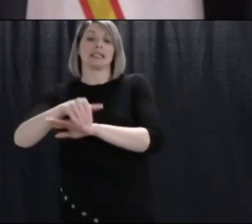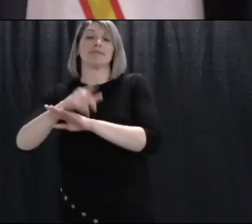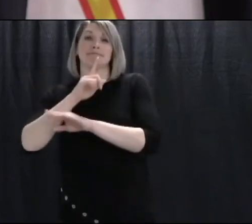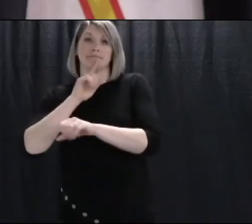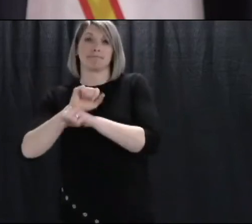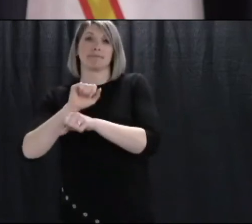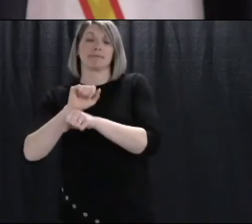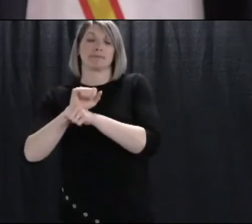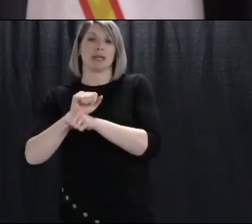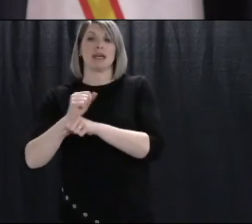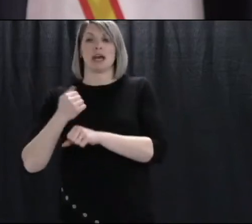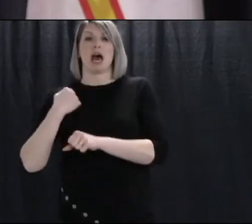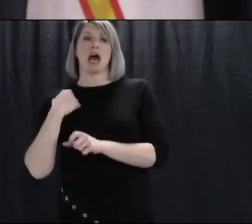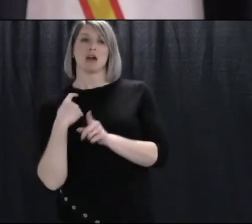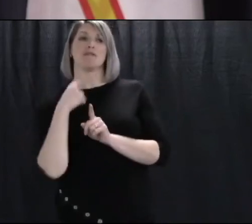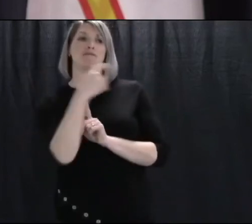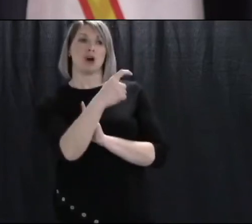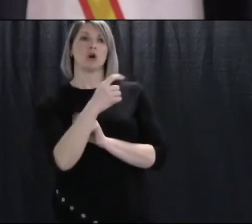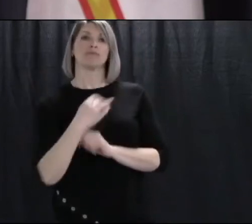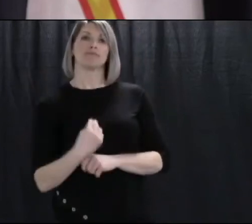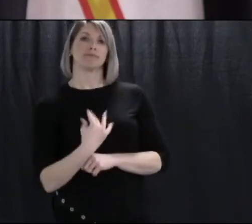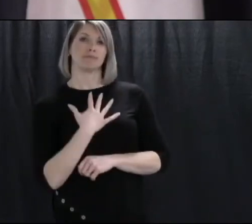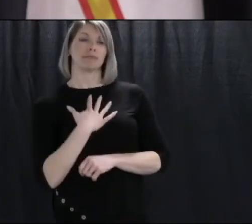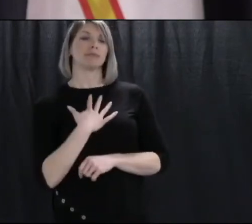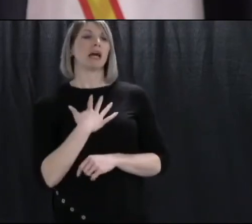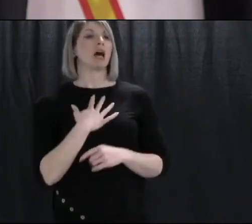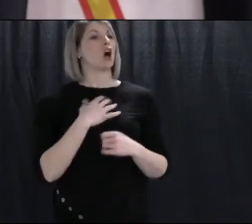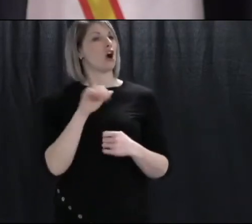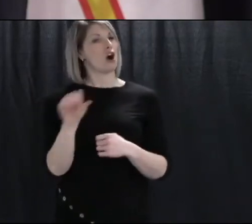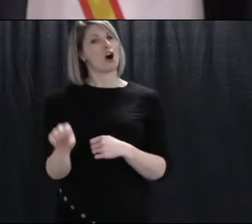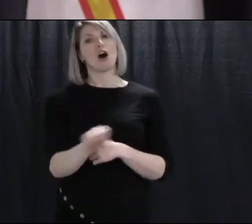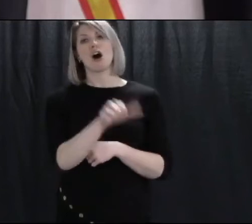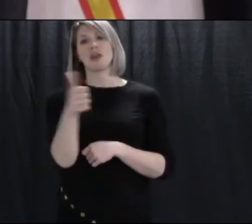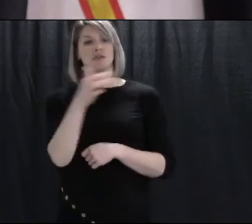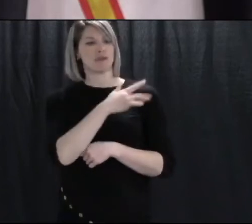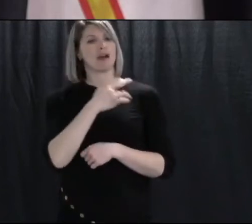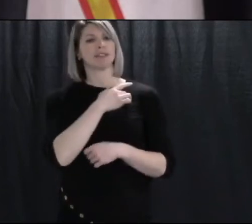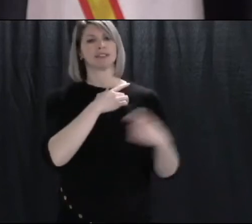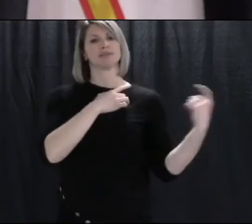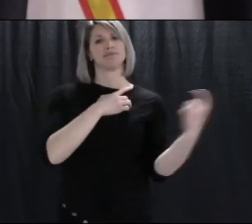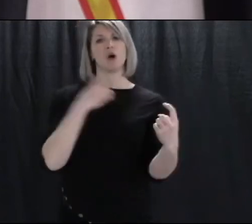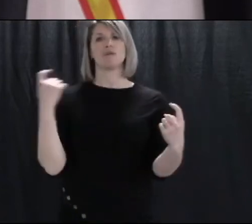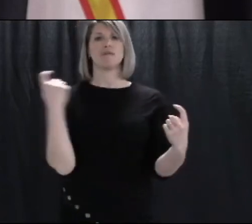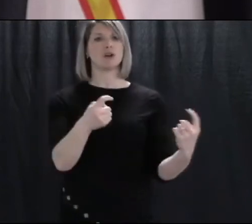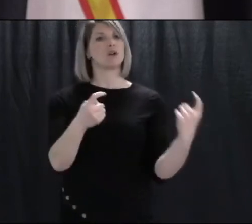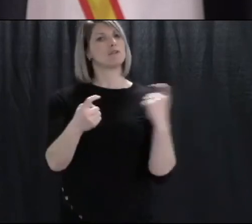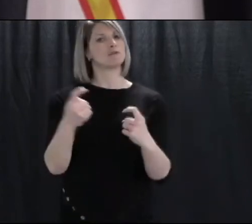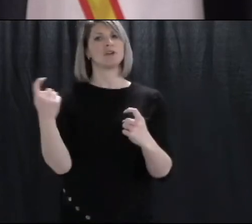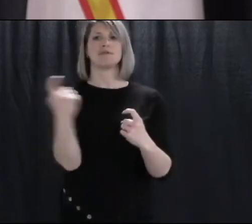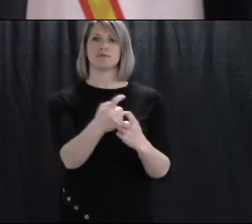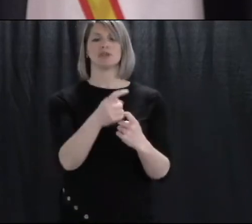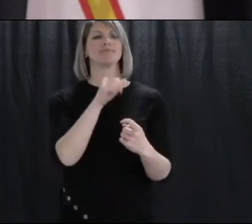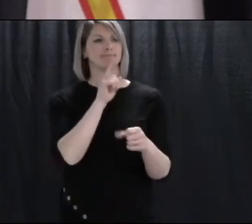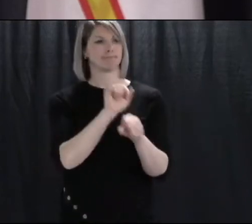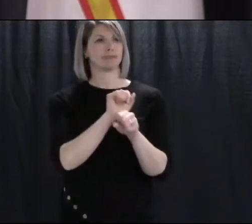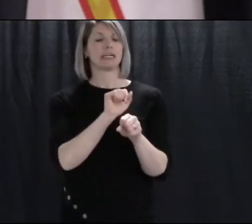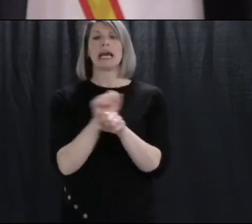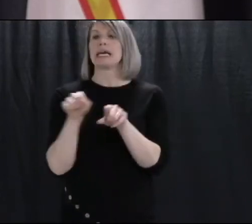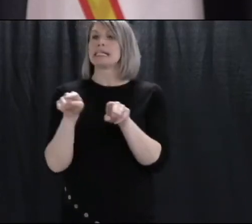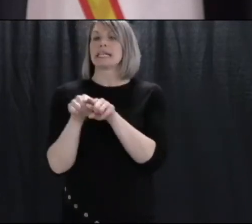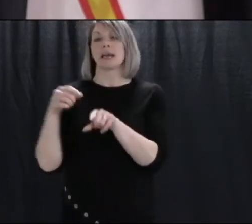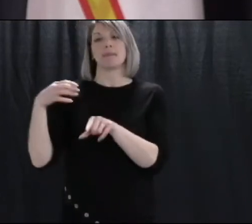my colleagues across the country, which is these are regular calls that are occurring, just like I think the Minister as well with his colleagues and